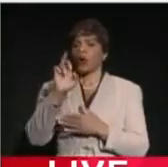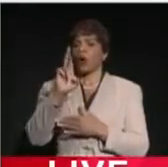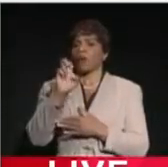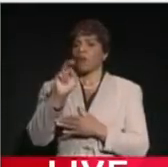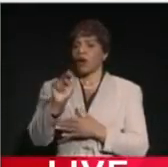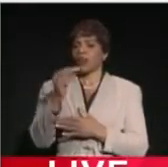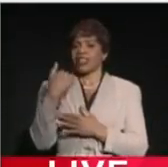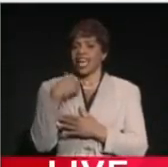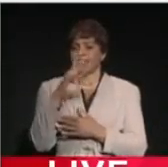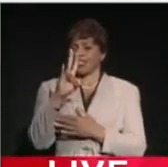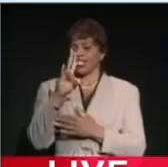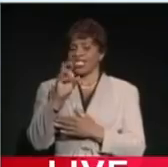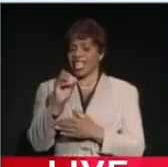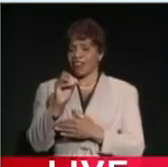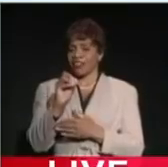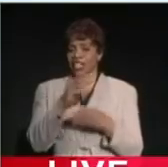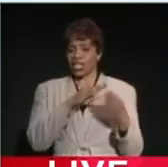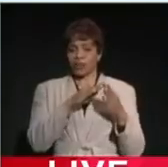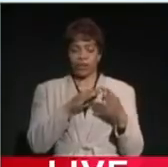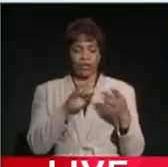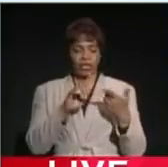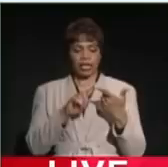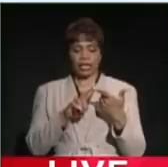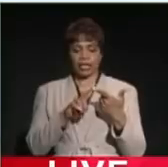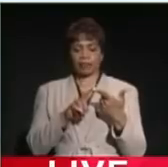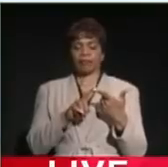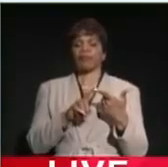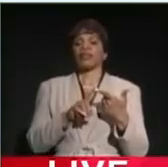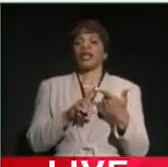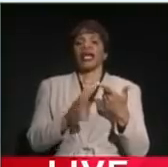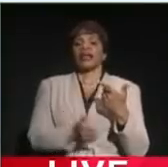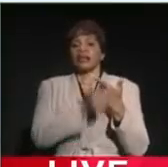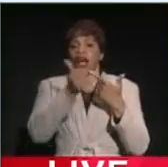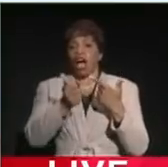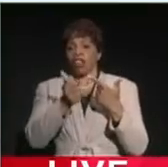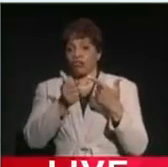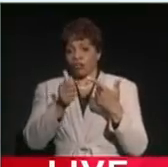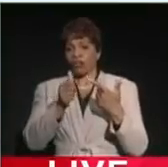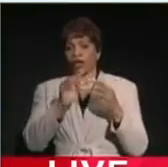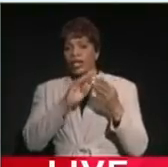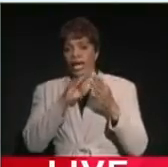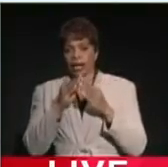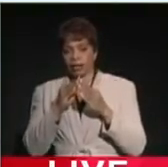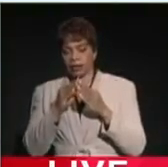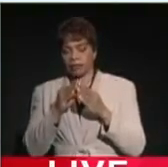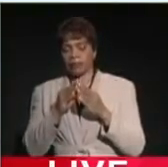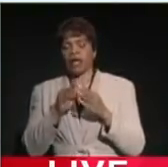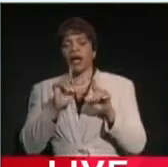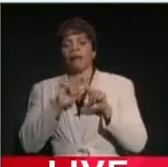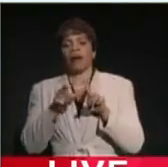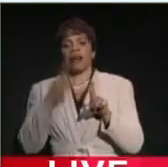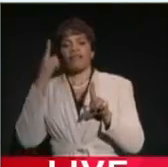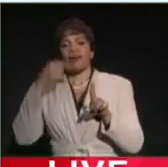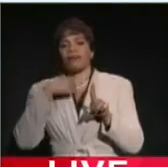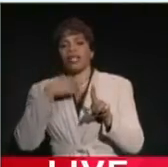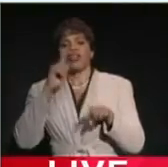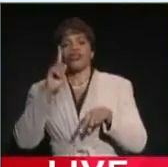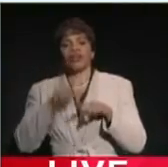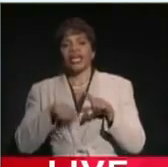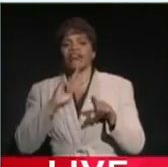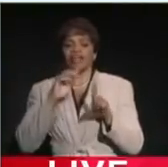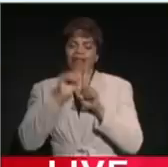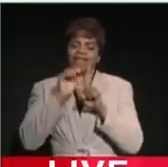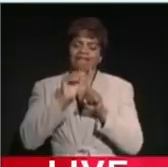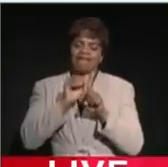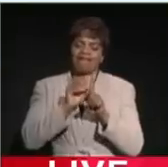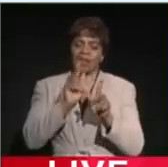live in Monmouth County, 53 communities. Now, the thing that I believe with all my heart is you can't beat people over the head. There are different levels of